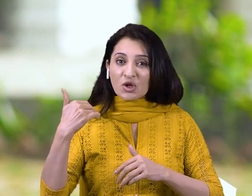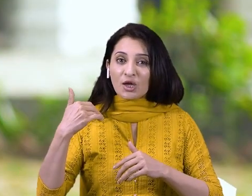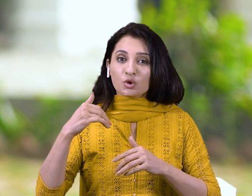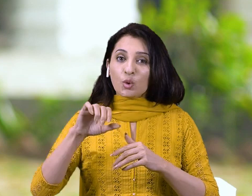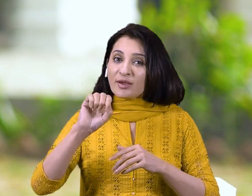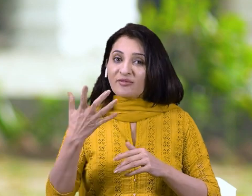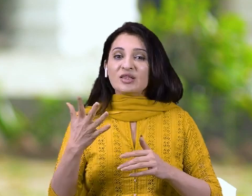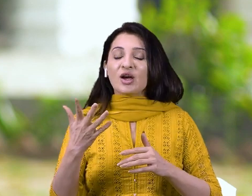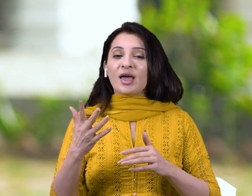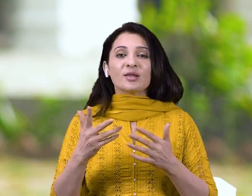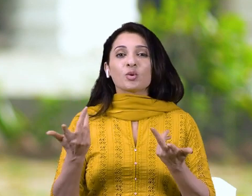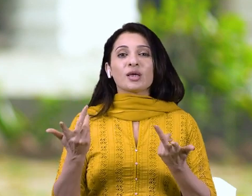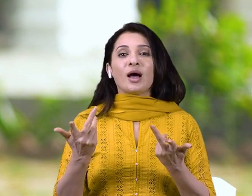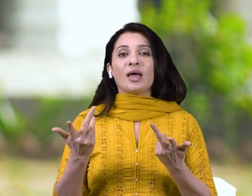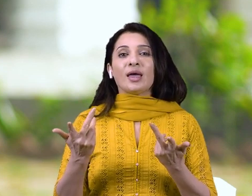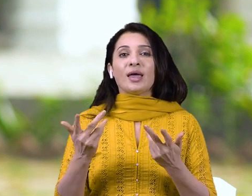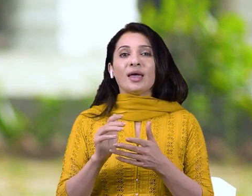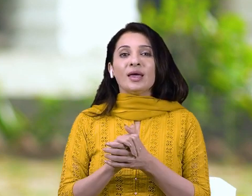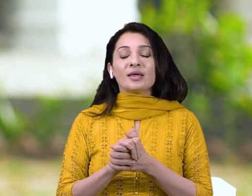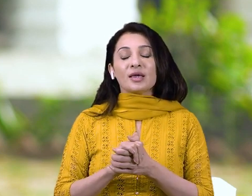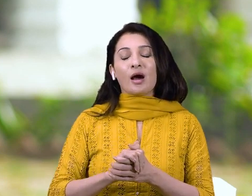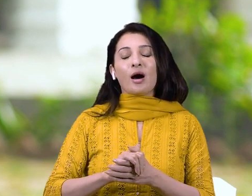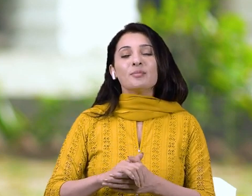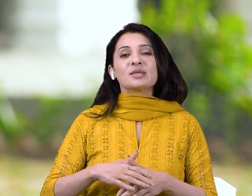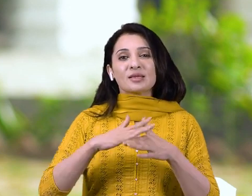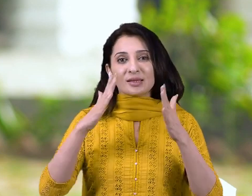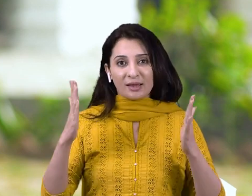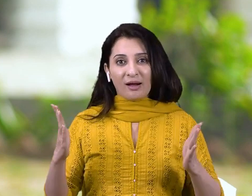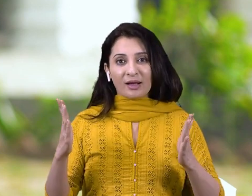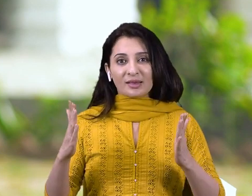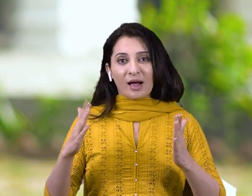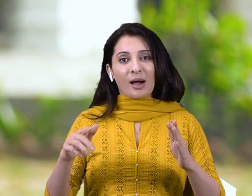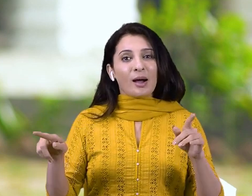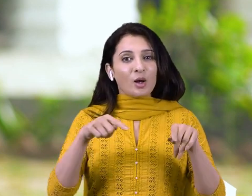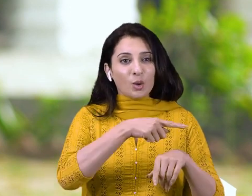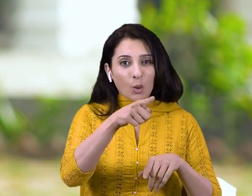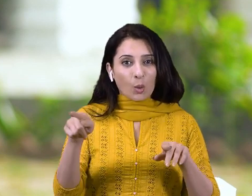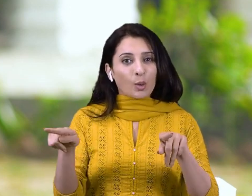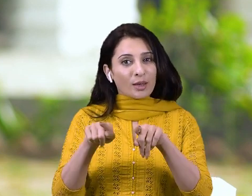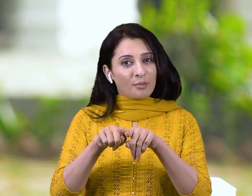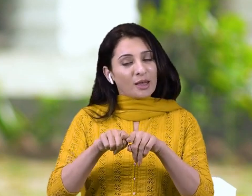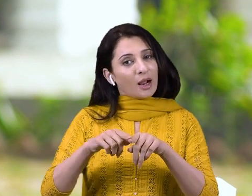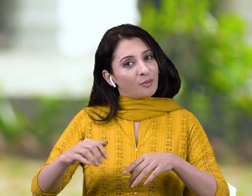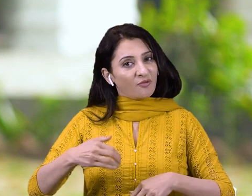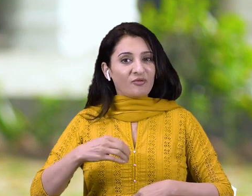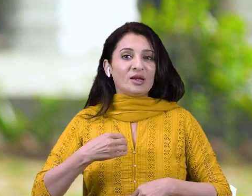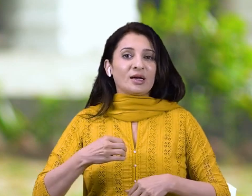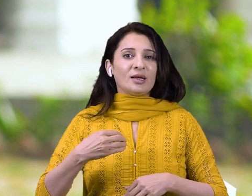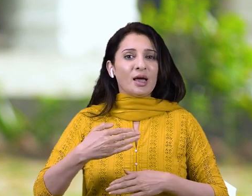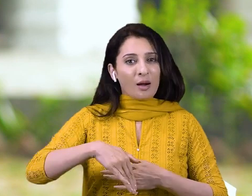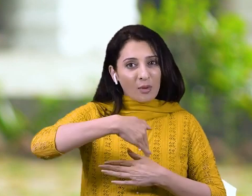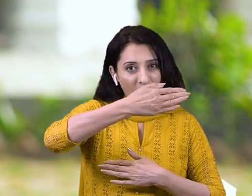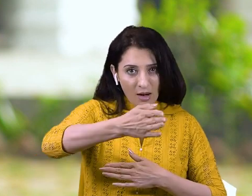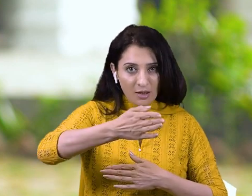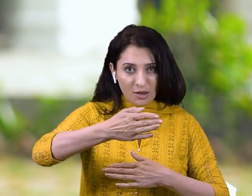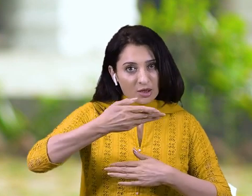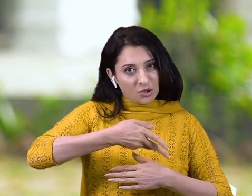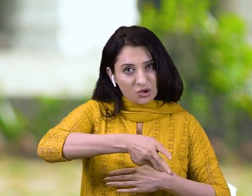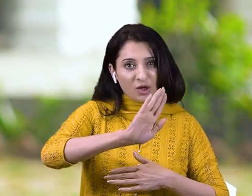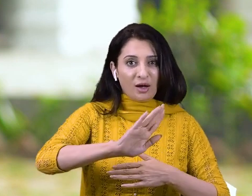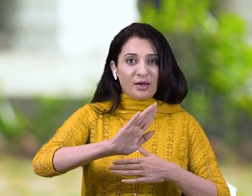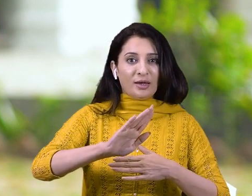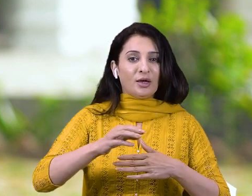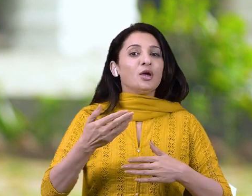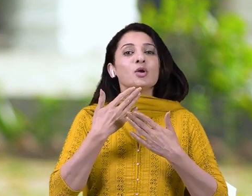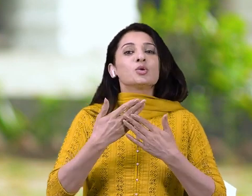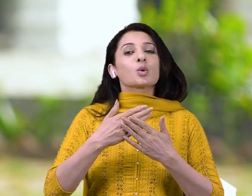these sessions, the purpose behind wanting our students to be more empathetic is that when they go out into the professional world, when they start